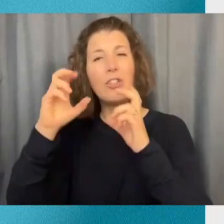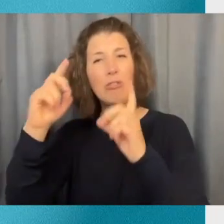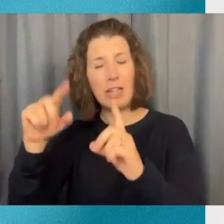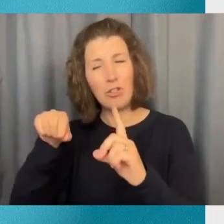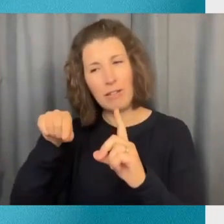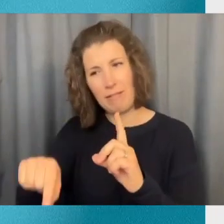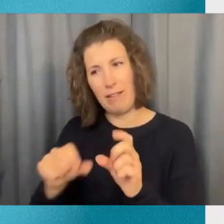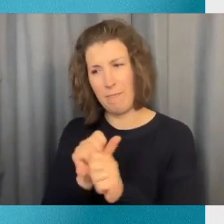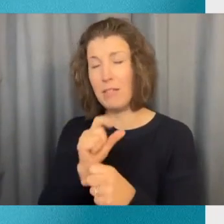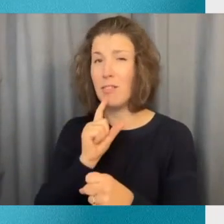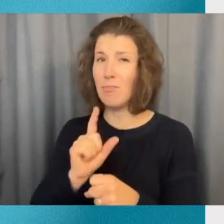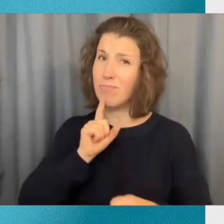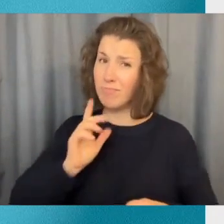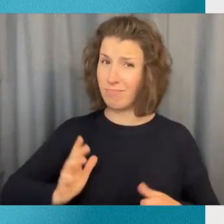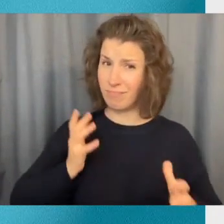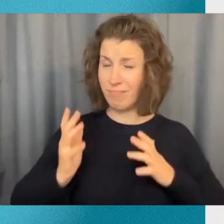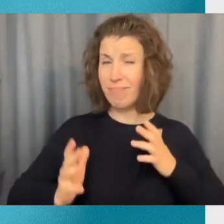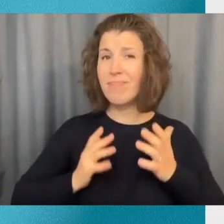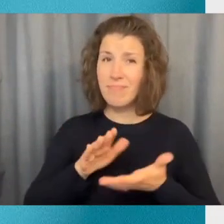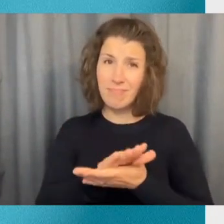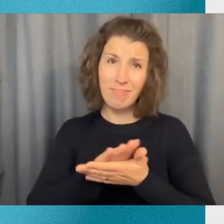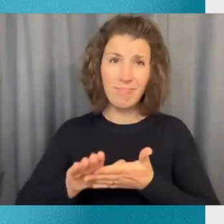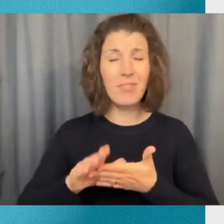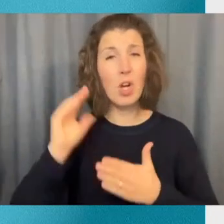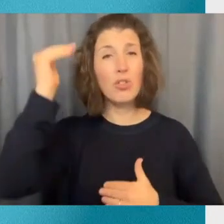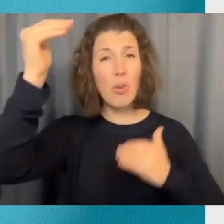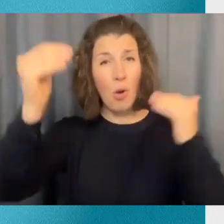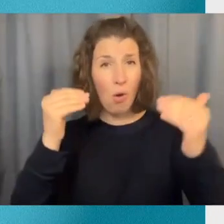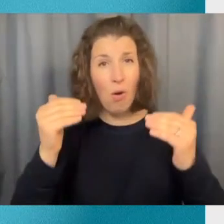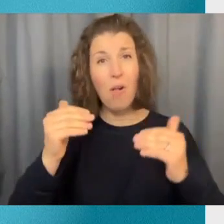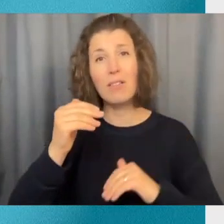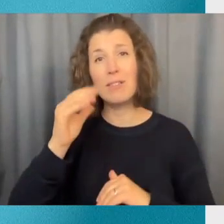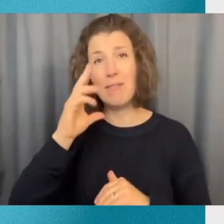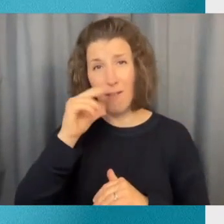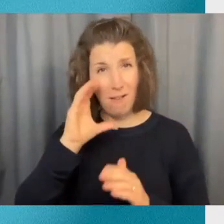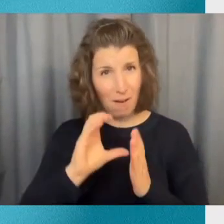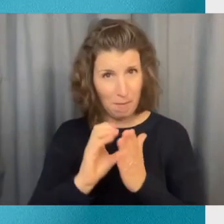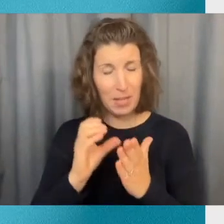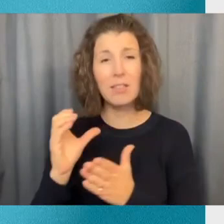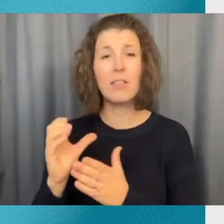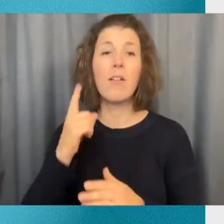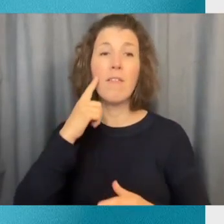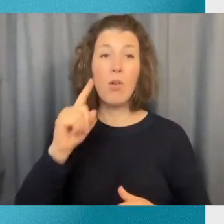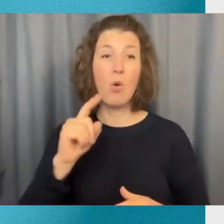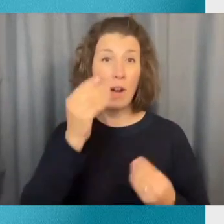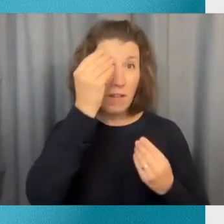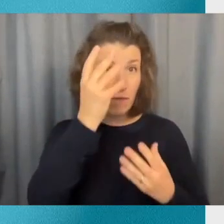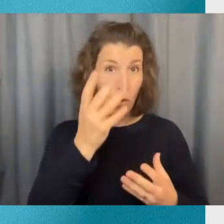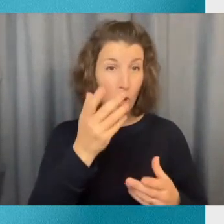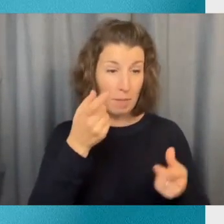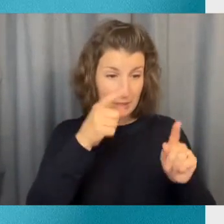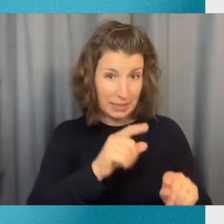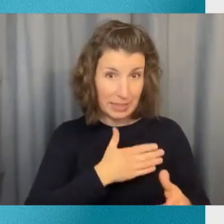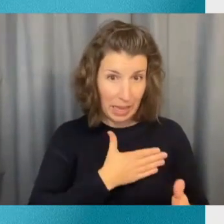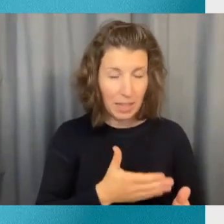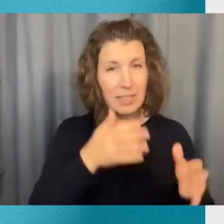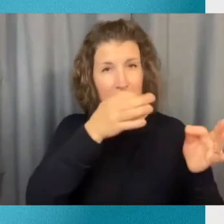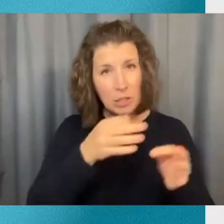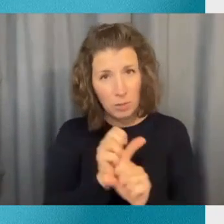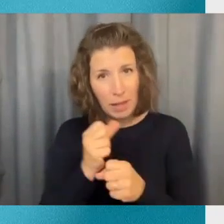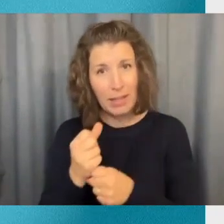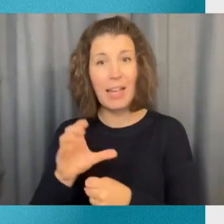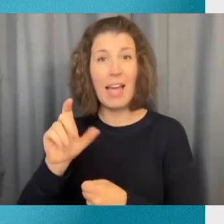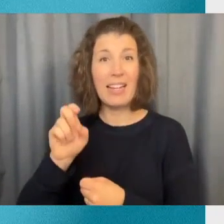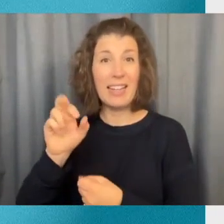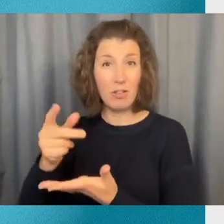some pretty sophisticated adult comics about informed consent, decision making, and cancer therapy. And you can go on their website,